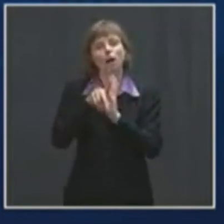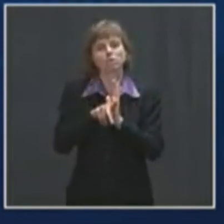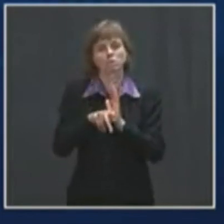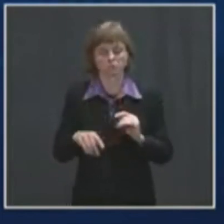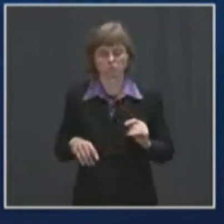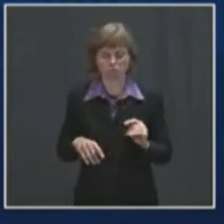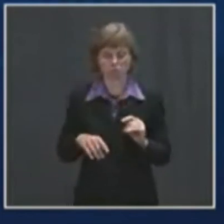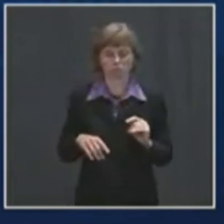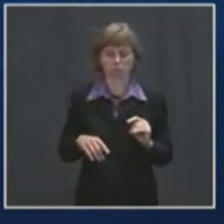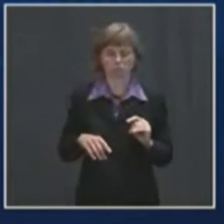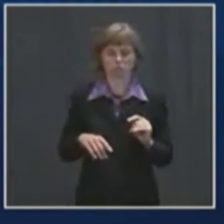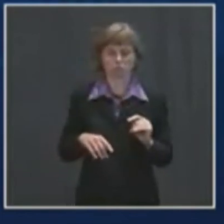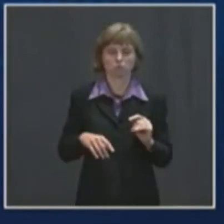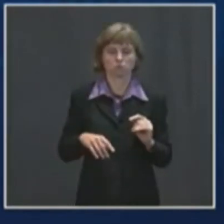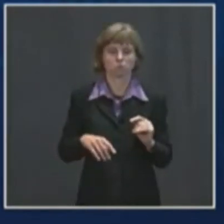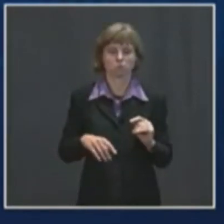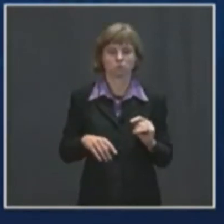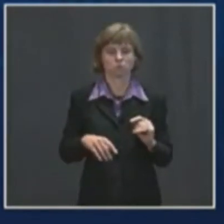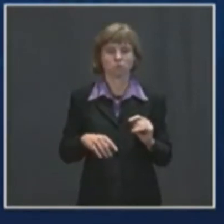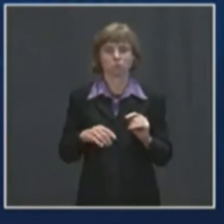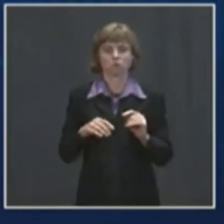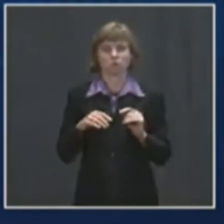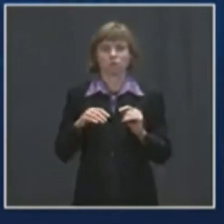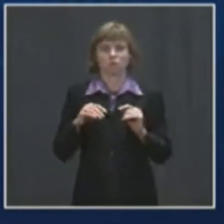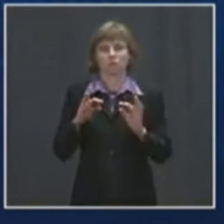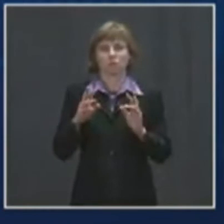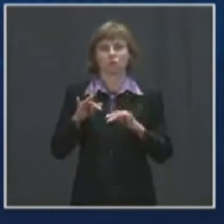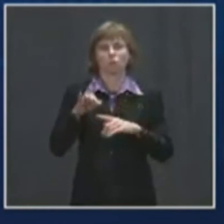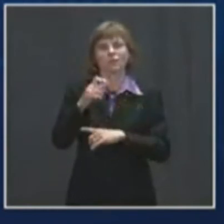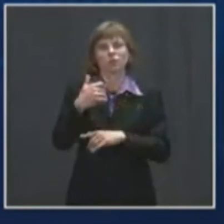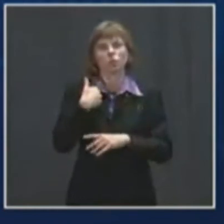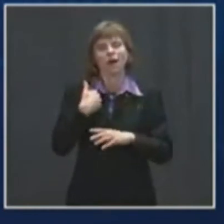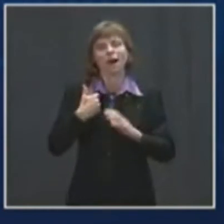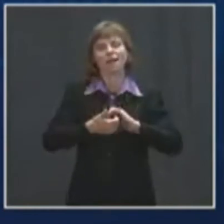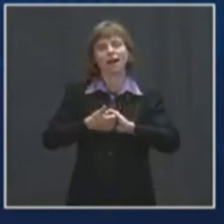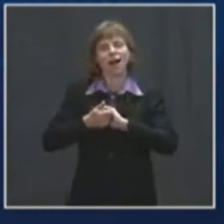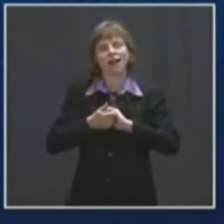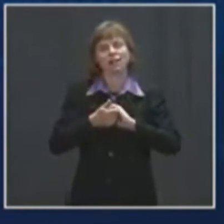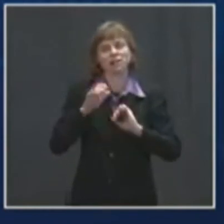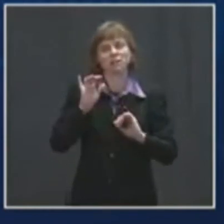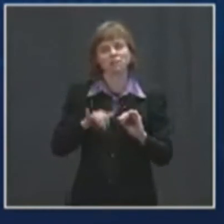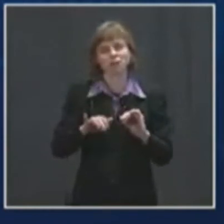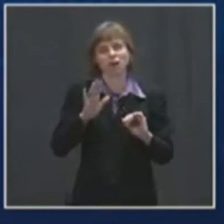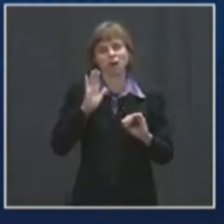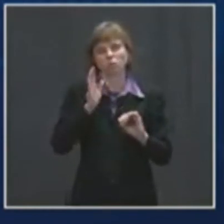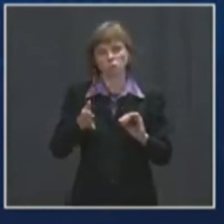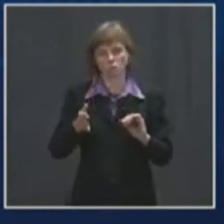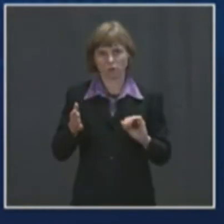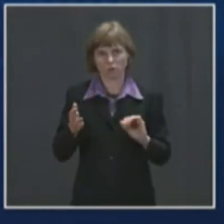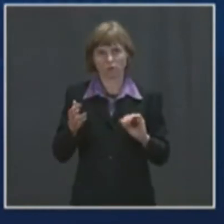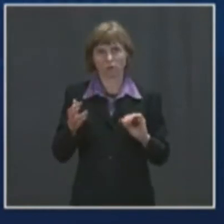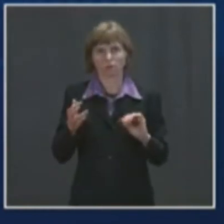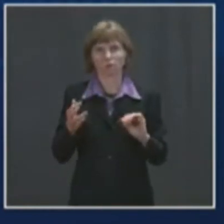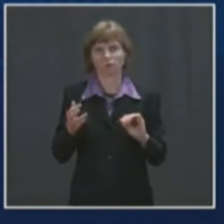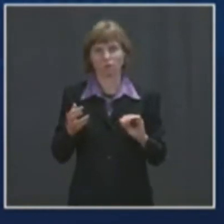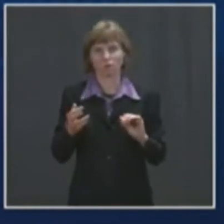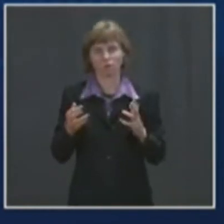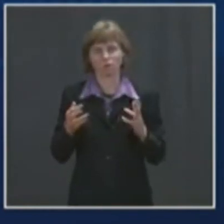Just talking about Iran and China and the need to have allies that are willing to go into those kind of thorny issues with